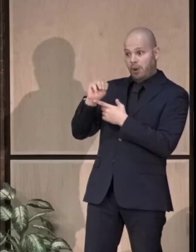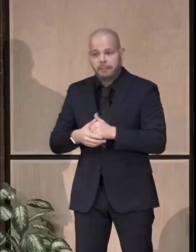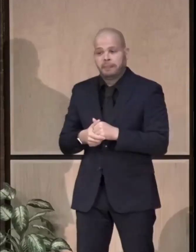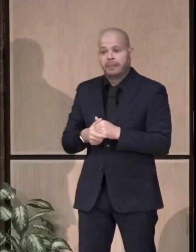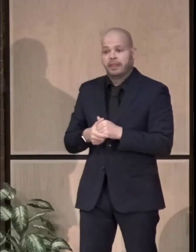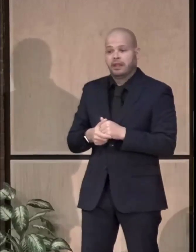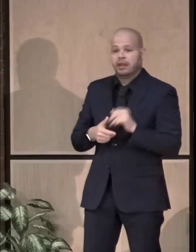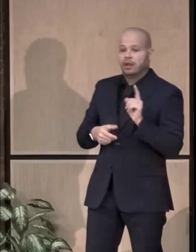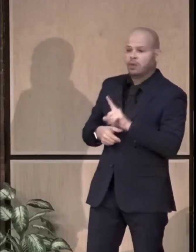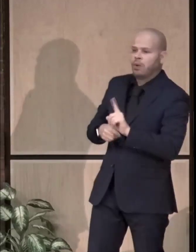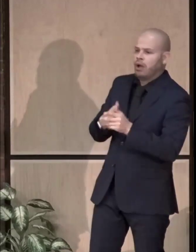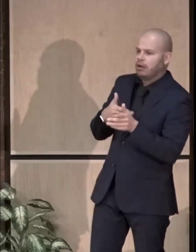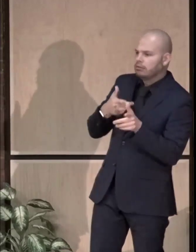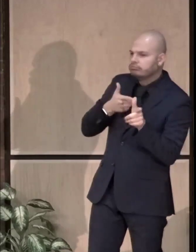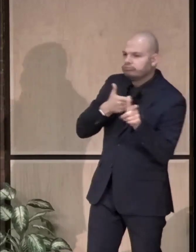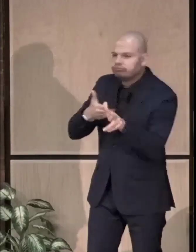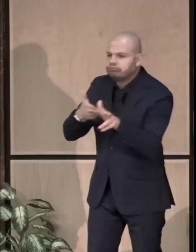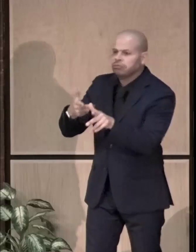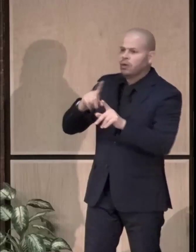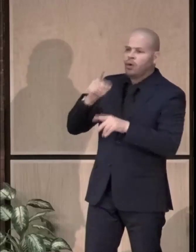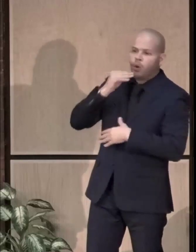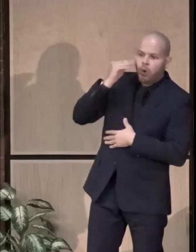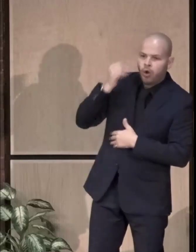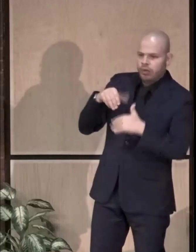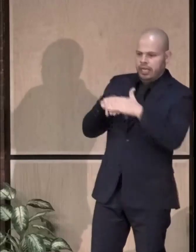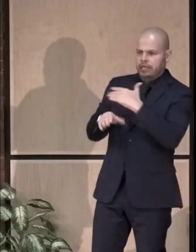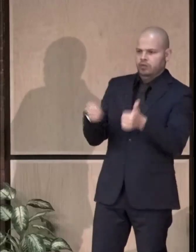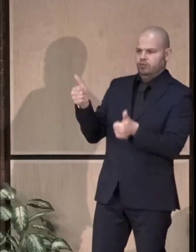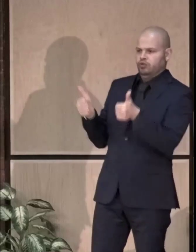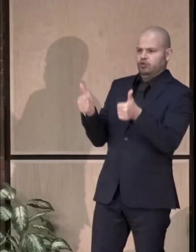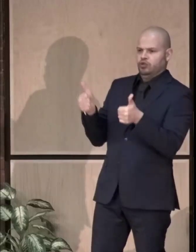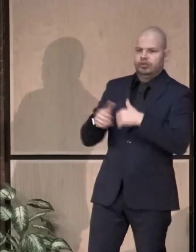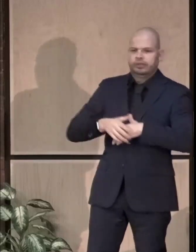at, access to military firearms? My understanding was